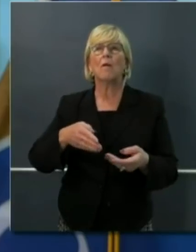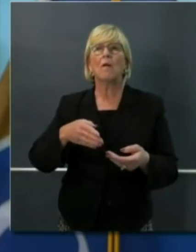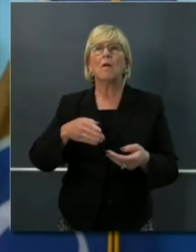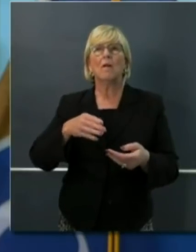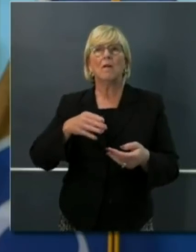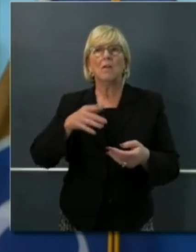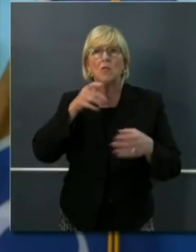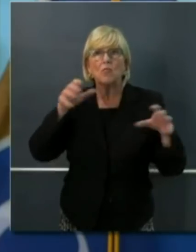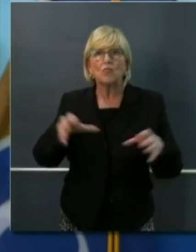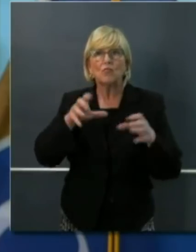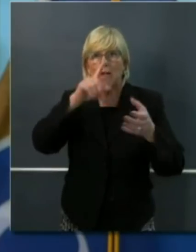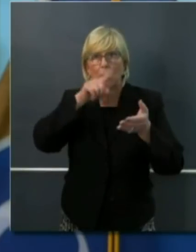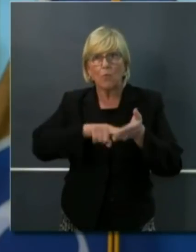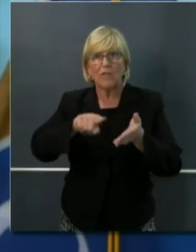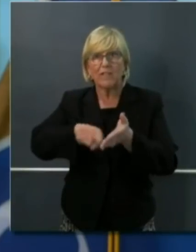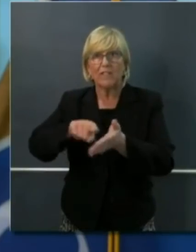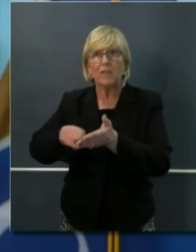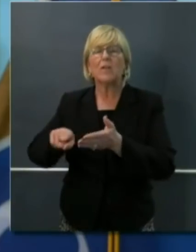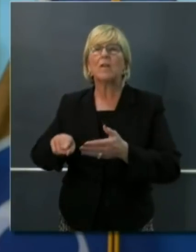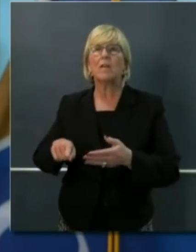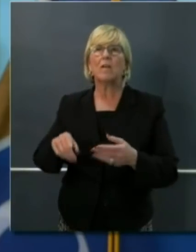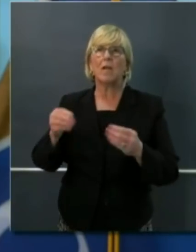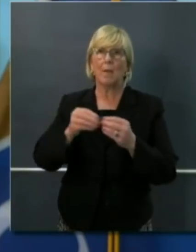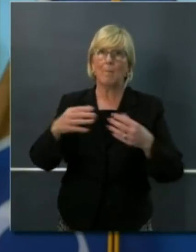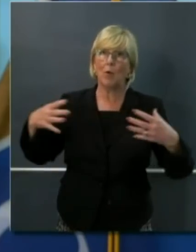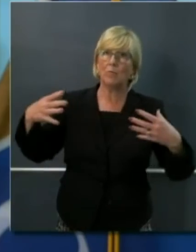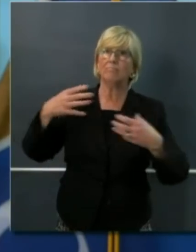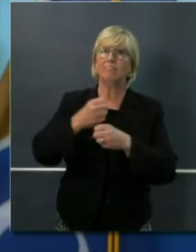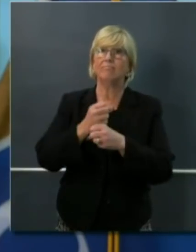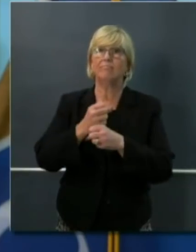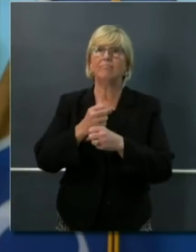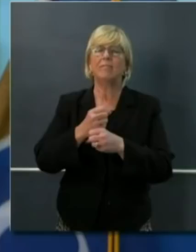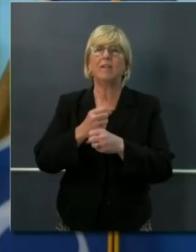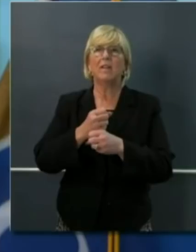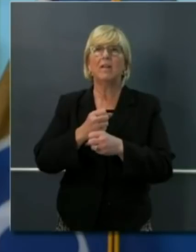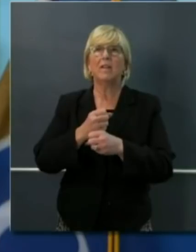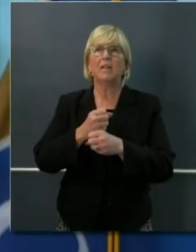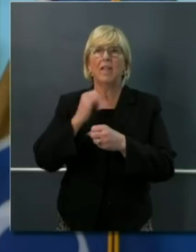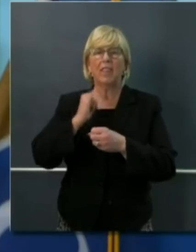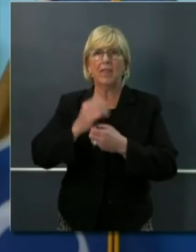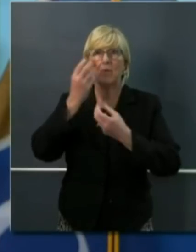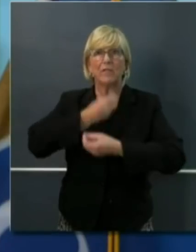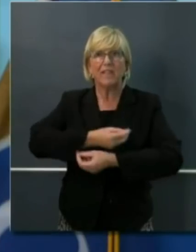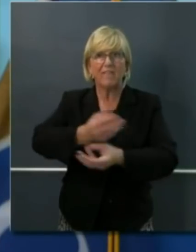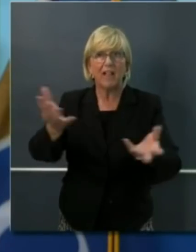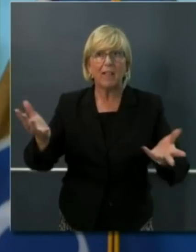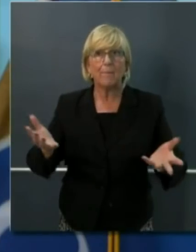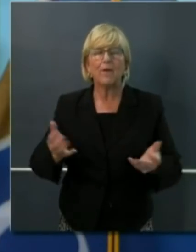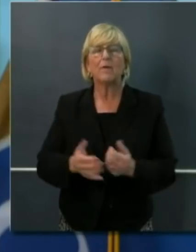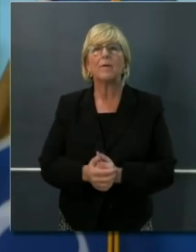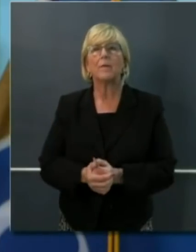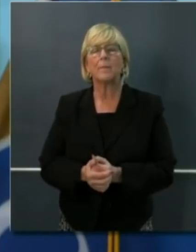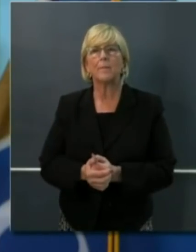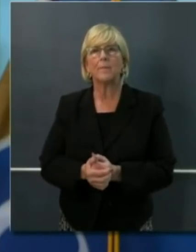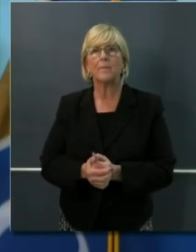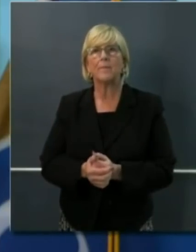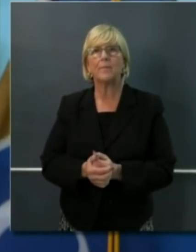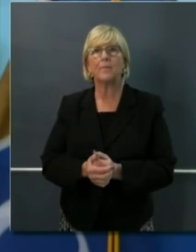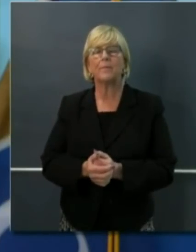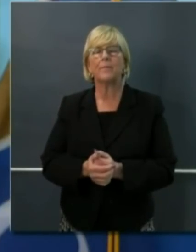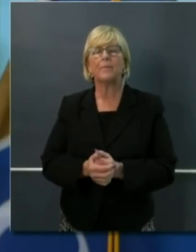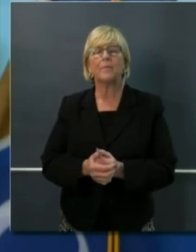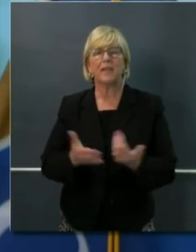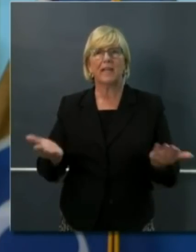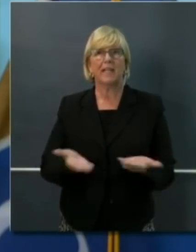peer-reviewed efforts and really perhaps the most comprehensive resources that have been available in this